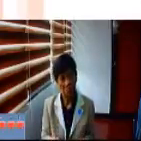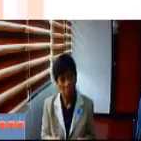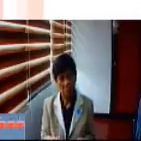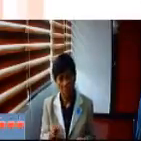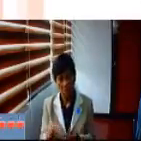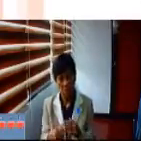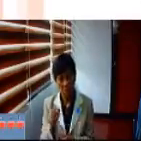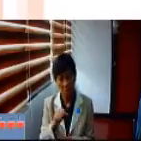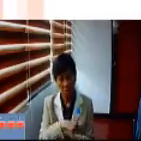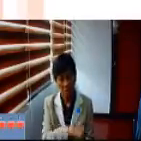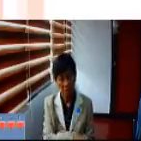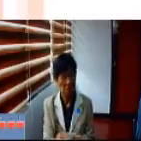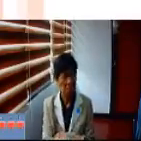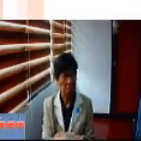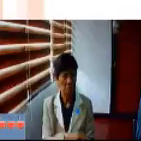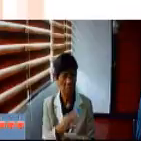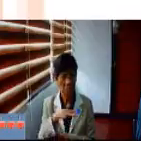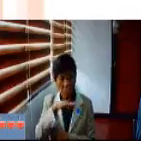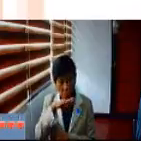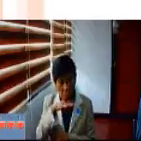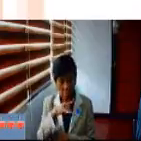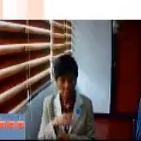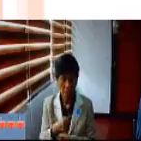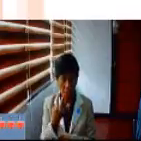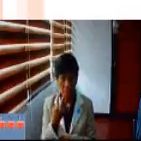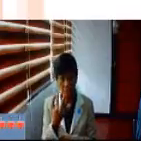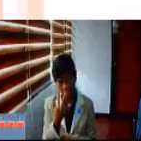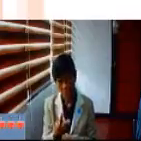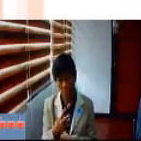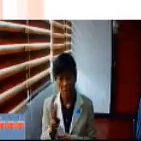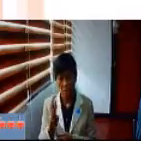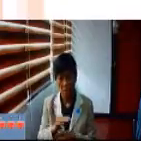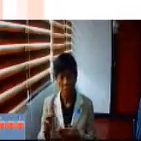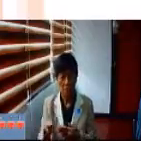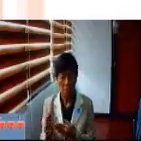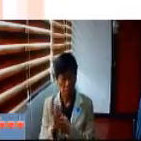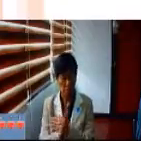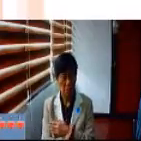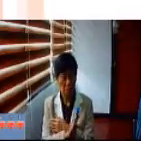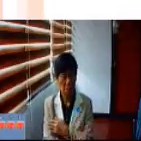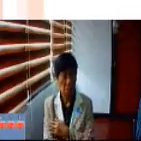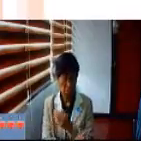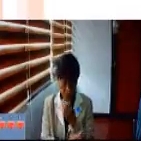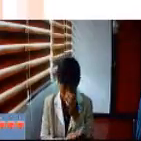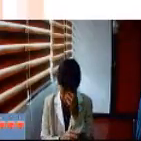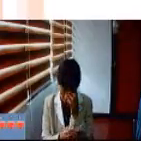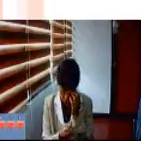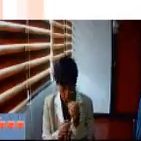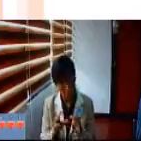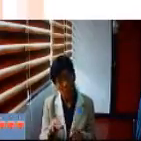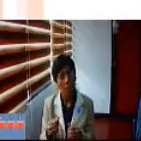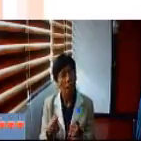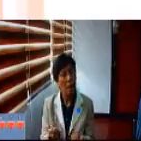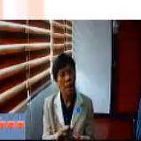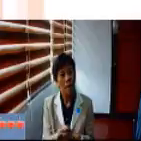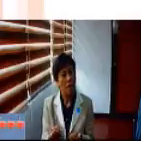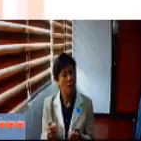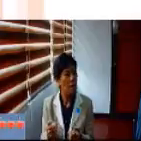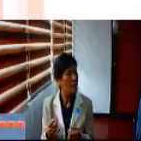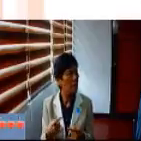kabi-kabila, pollution, as we've seen in Manila Bay. I mean, how do you revive a bay where